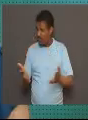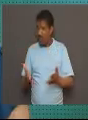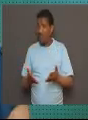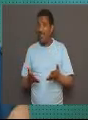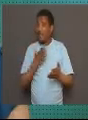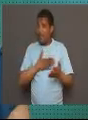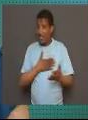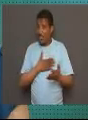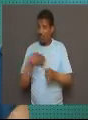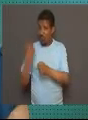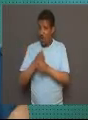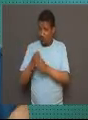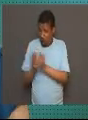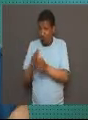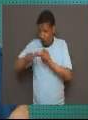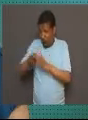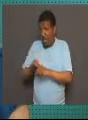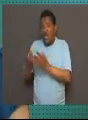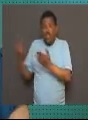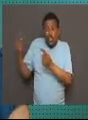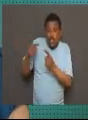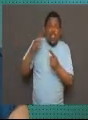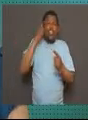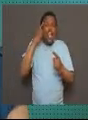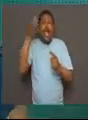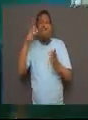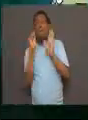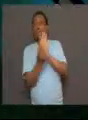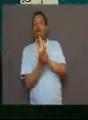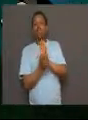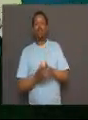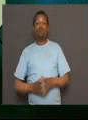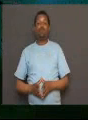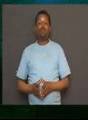Please work with a partner to think of examples.